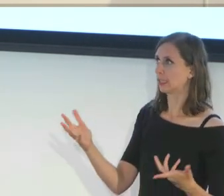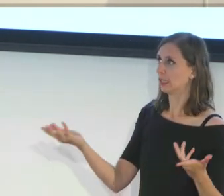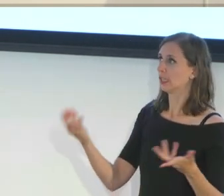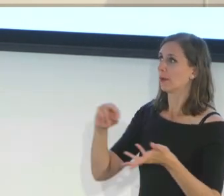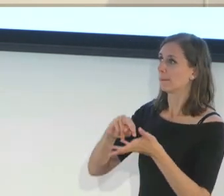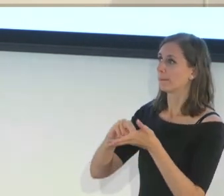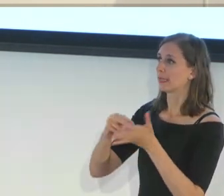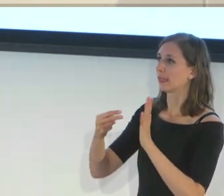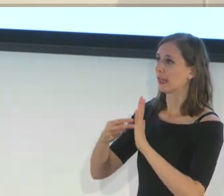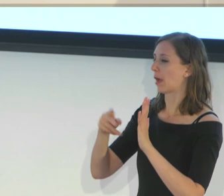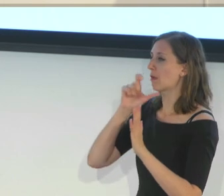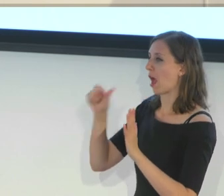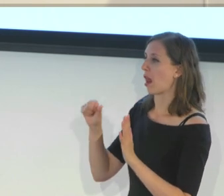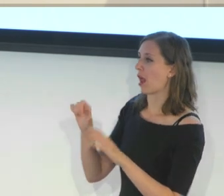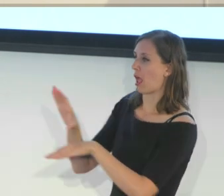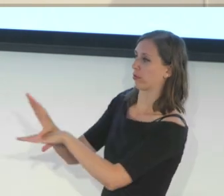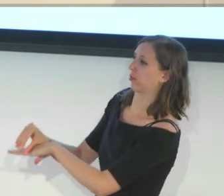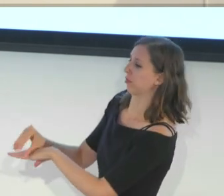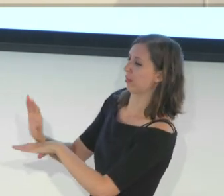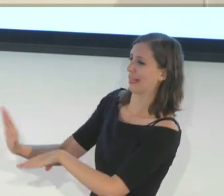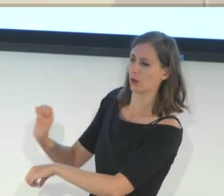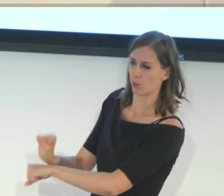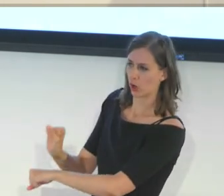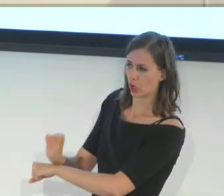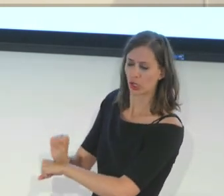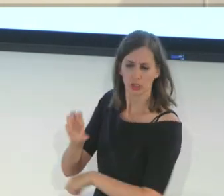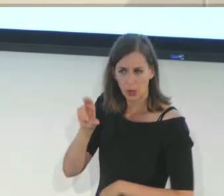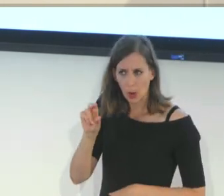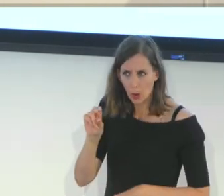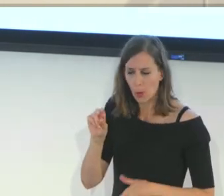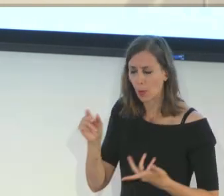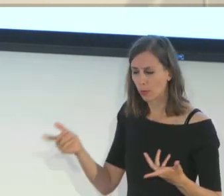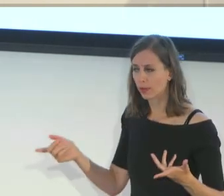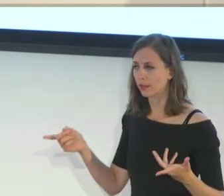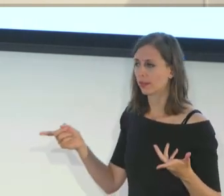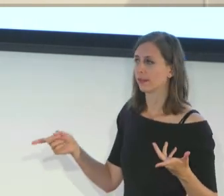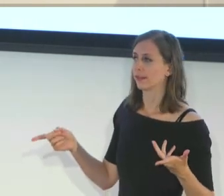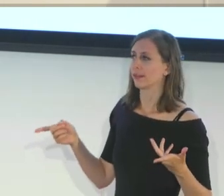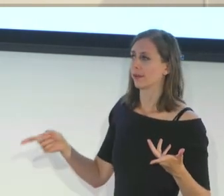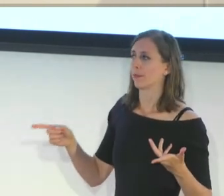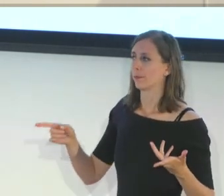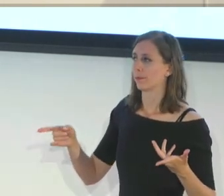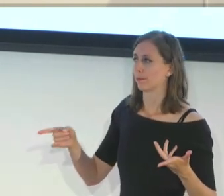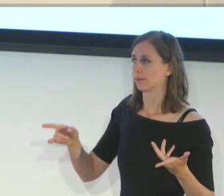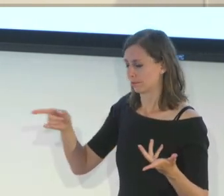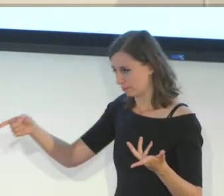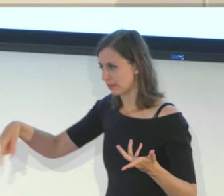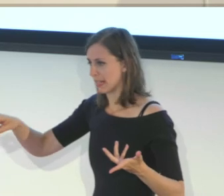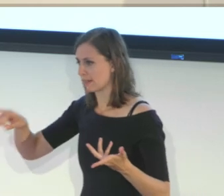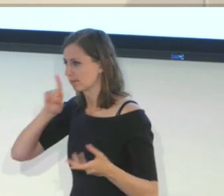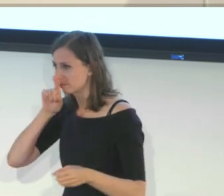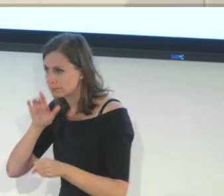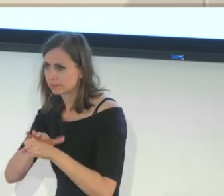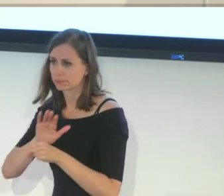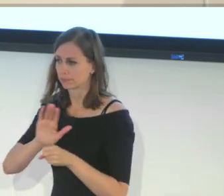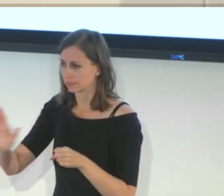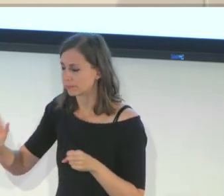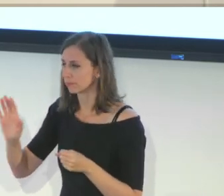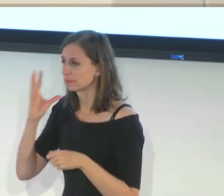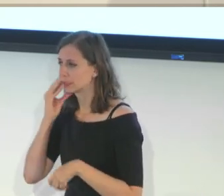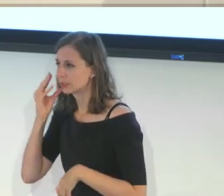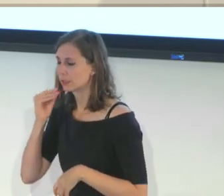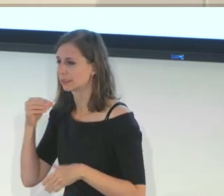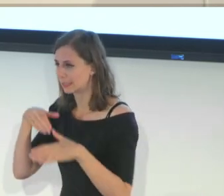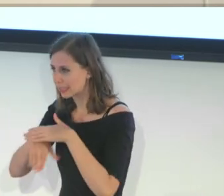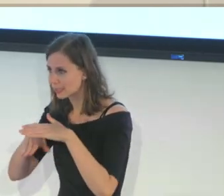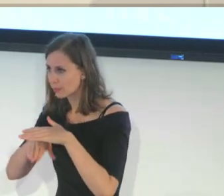people do in order to ensure that their experiences are accessible or that their work is accessible, but